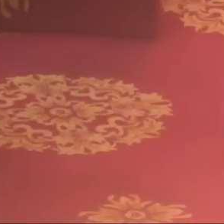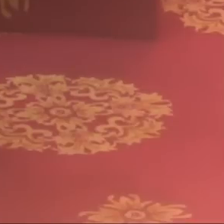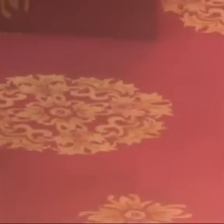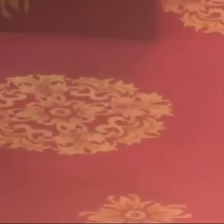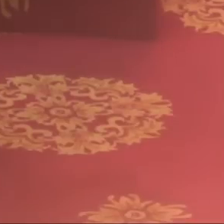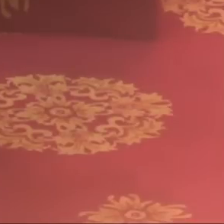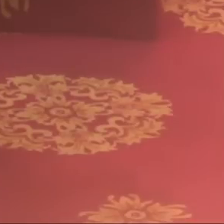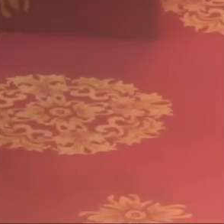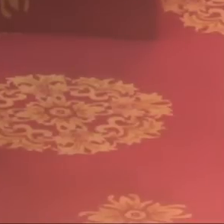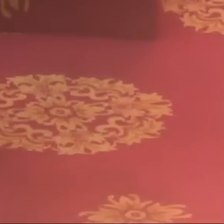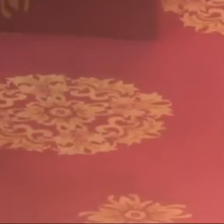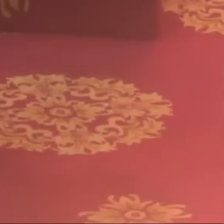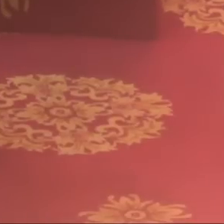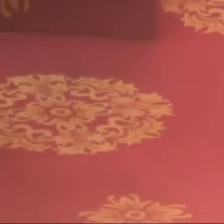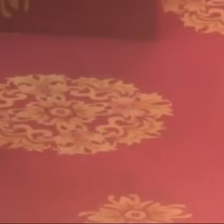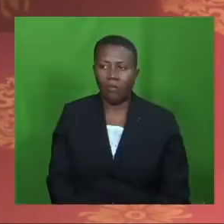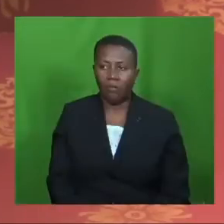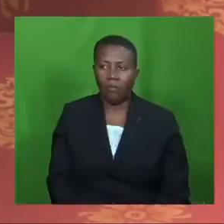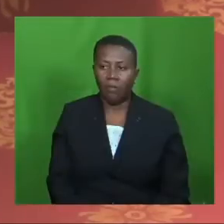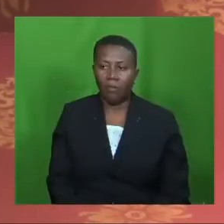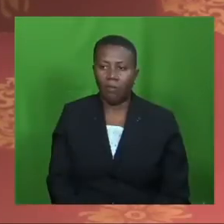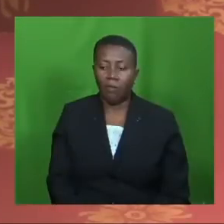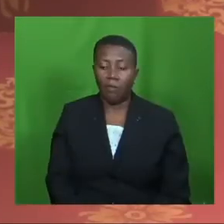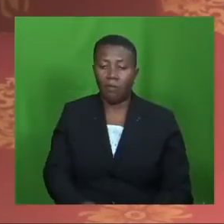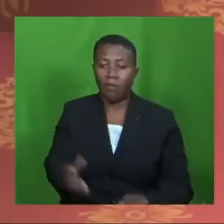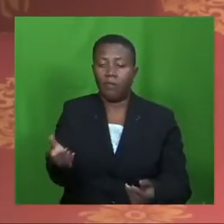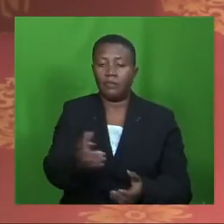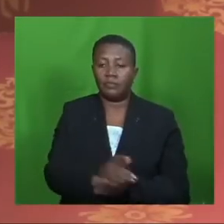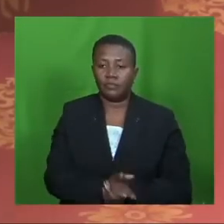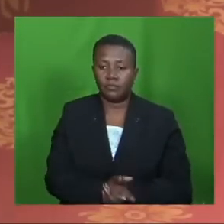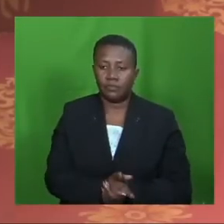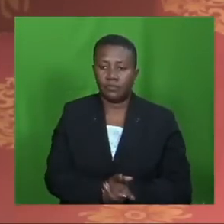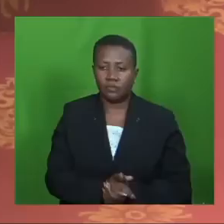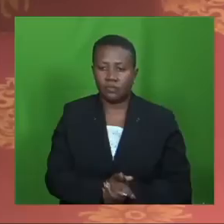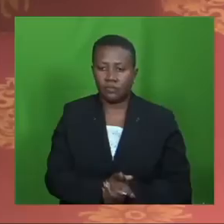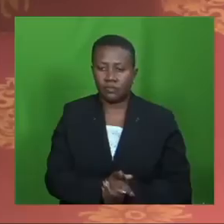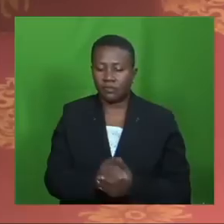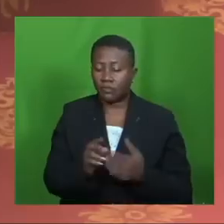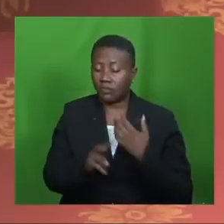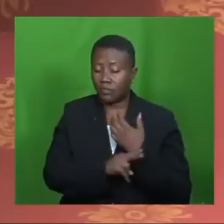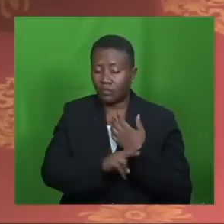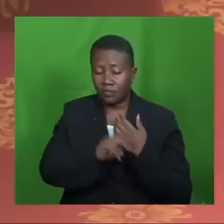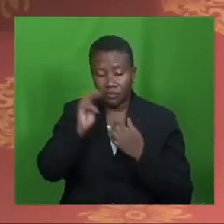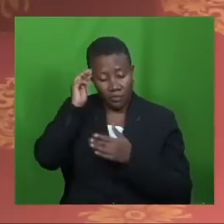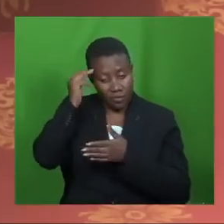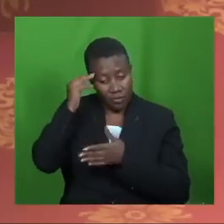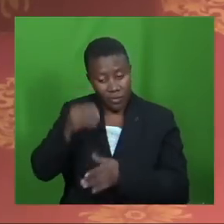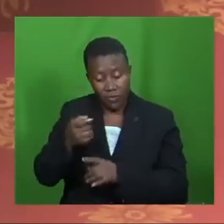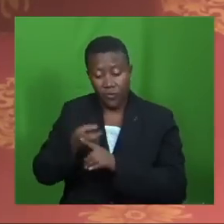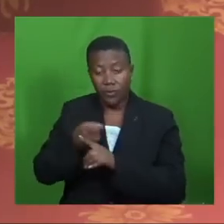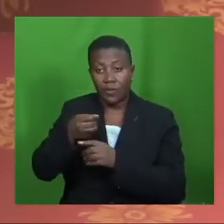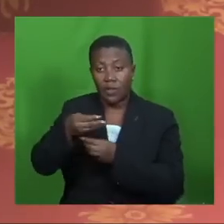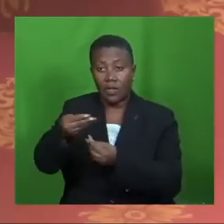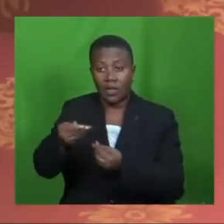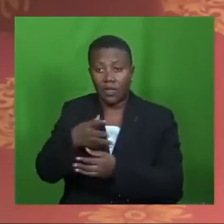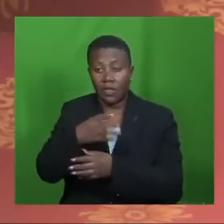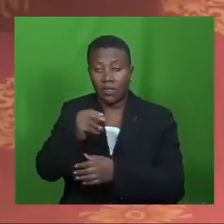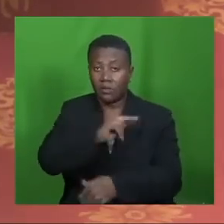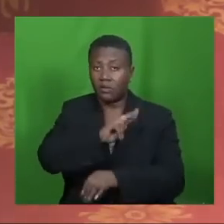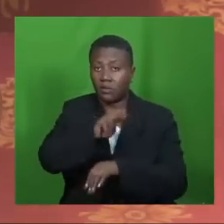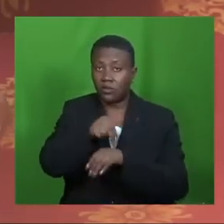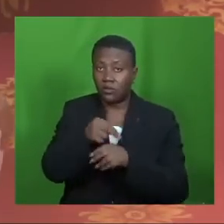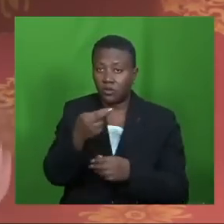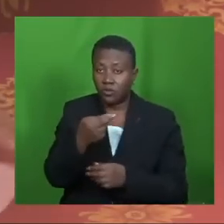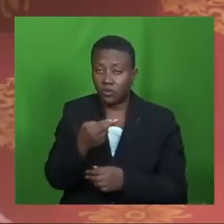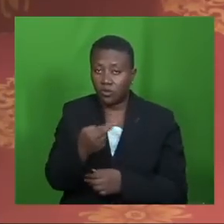deputy minister, with membership including the deputy ministers from Lands and Natural Resources, Energy, and the Ministry